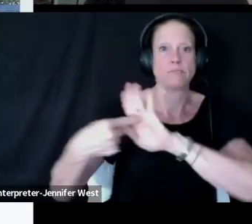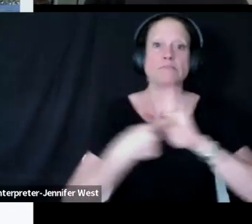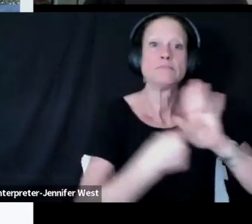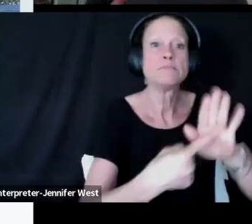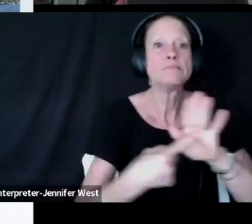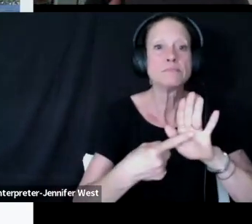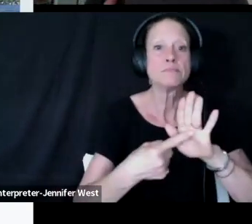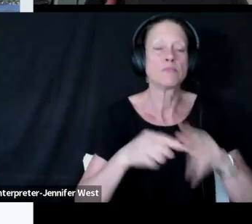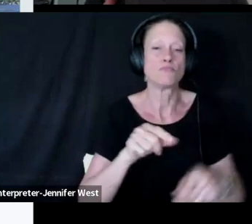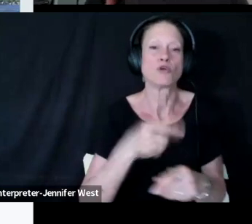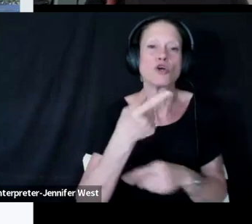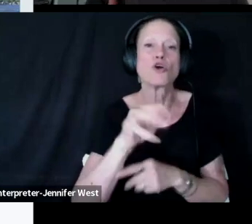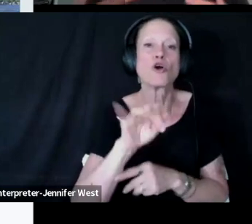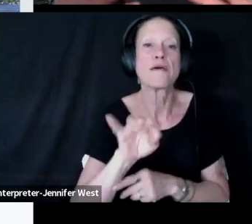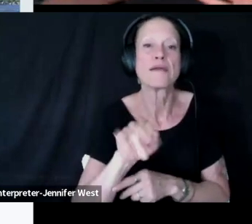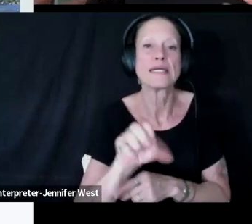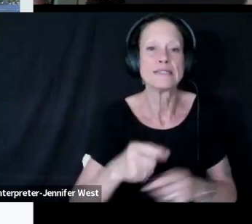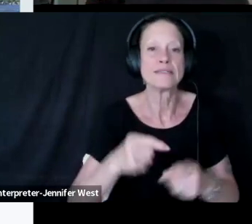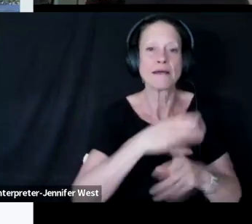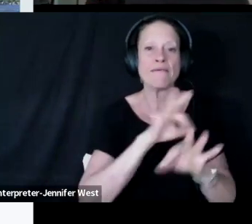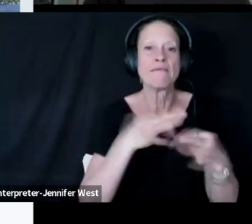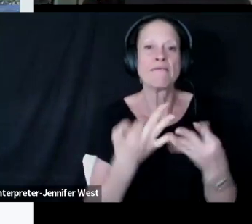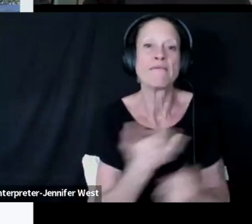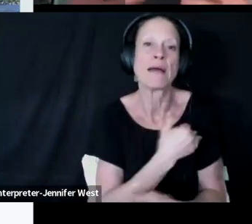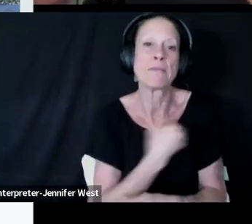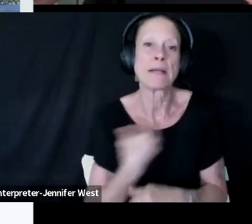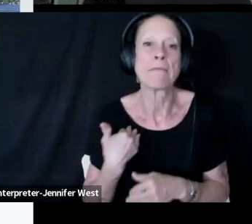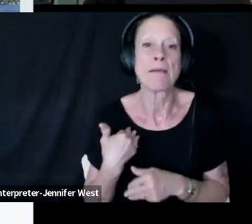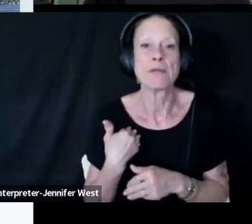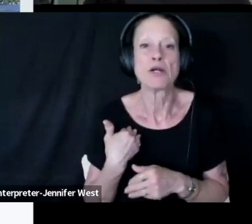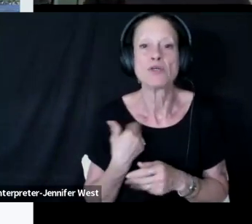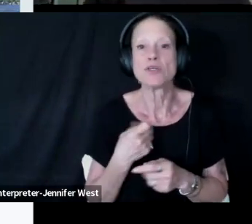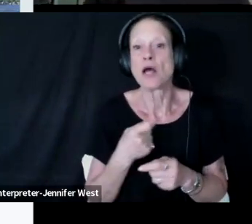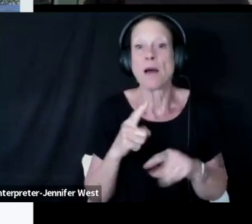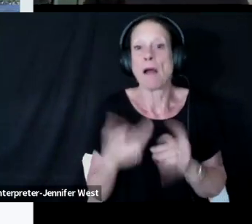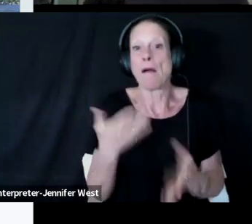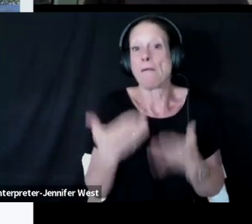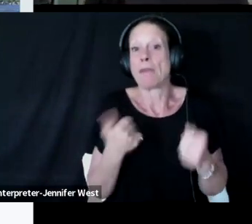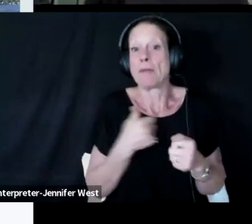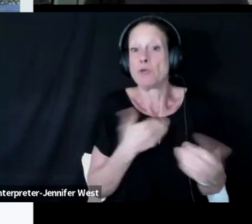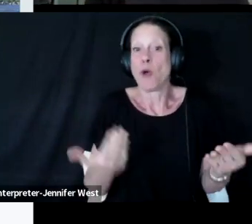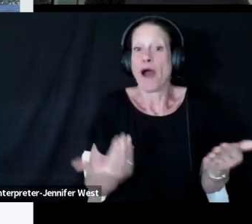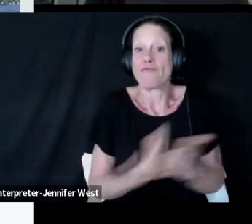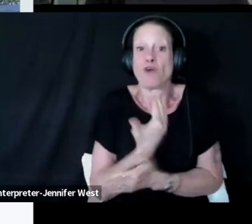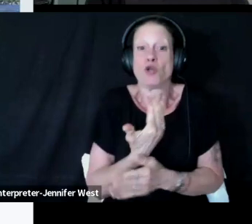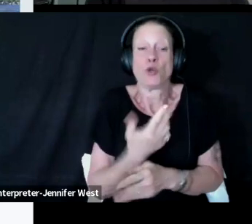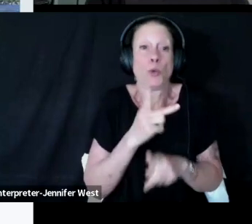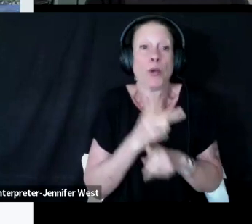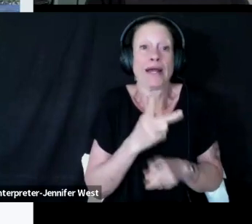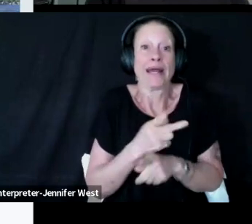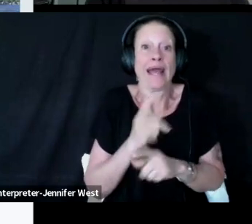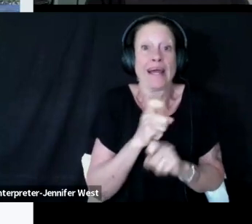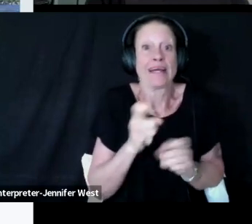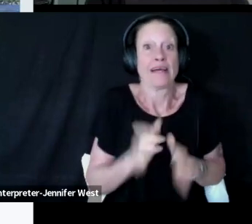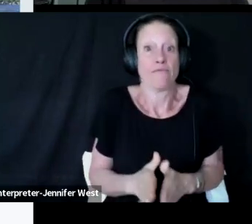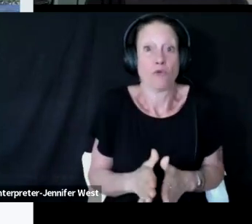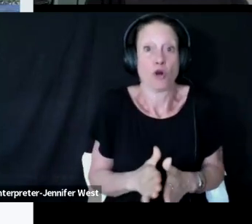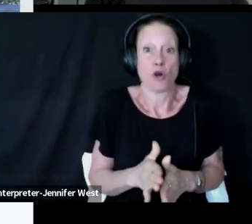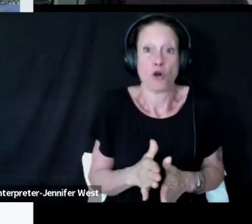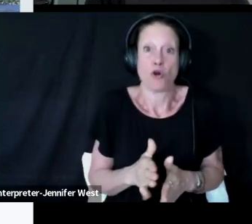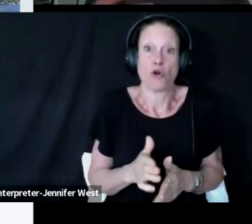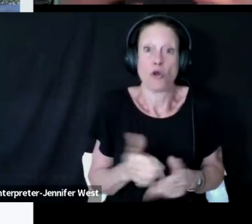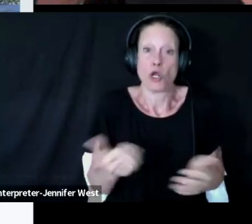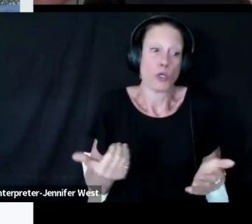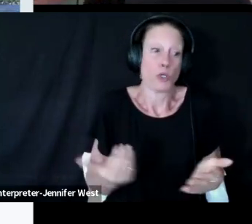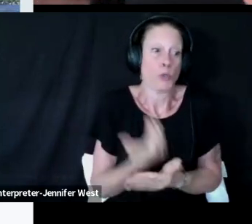but also let's just say a brand new caregiver comes into the life of your loved one, and